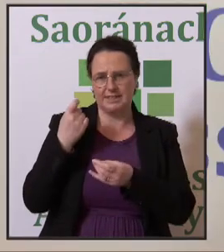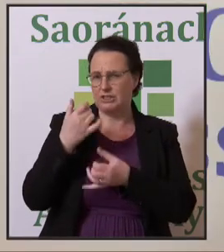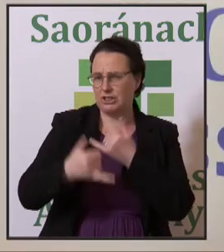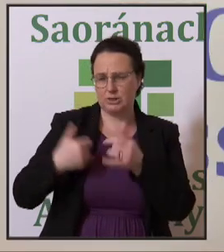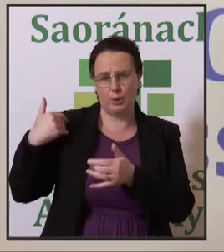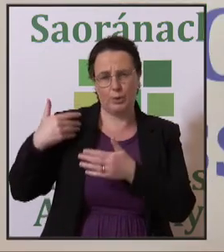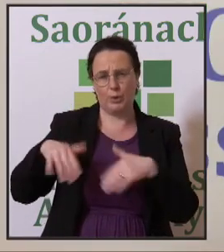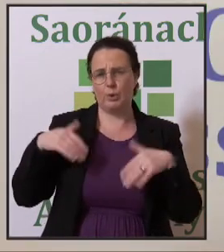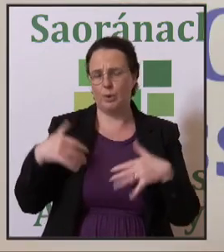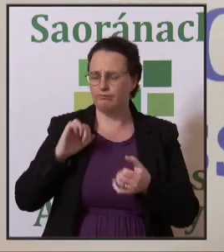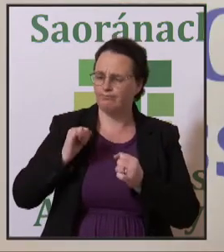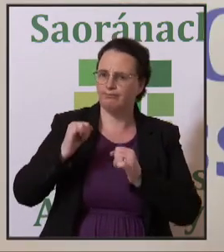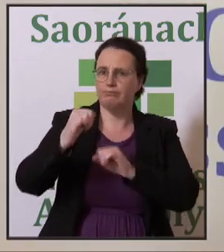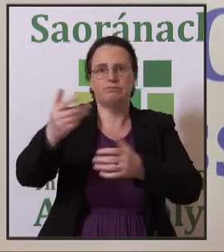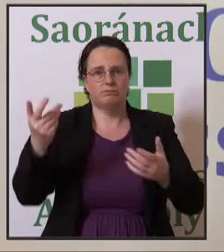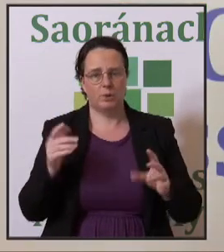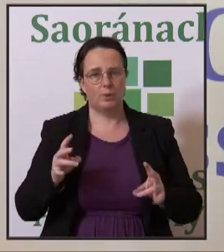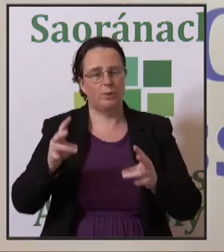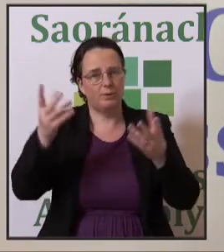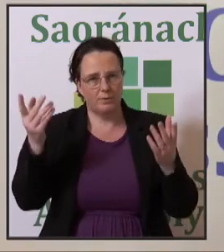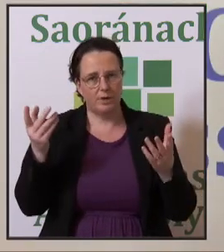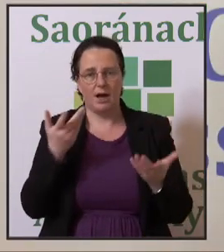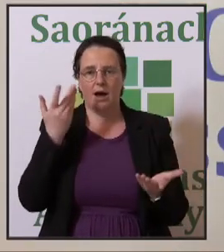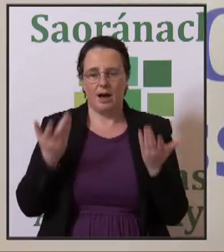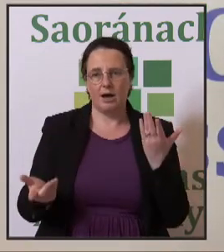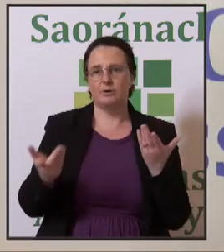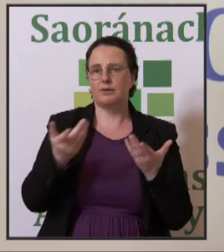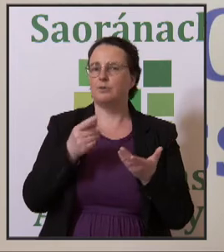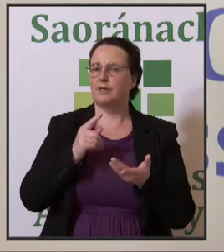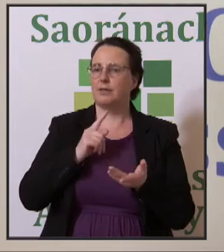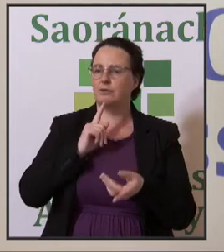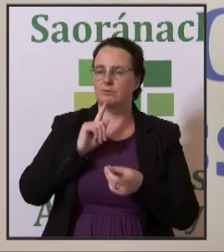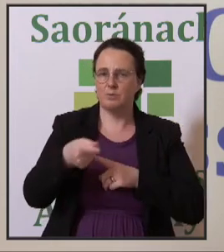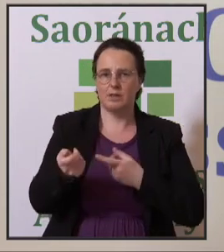How can we, as Dubliners, deal with the many and varied challenges that face us?